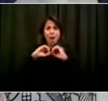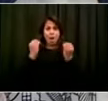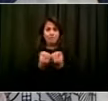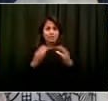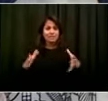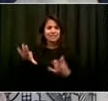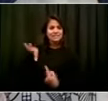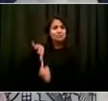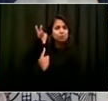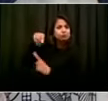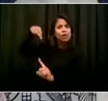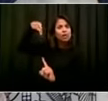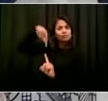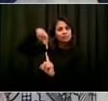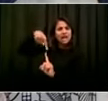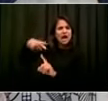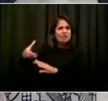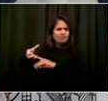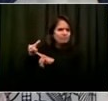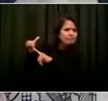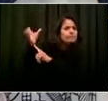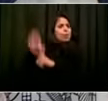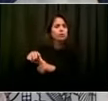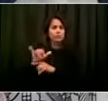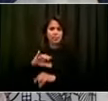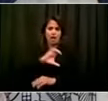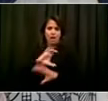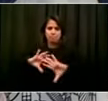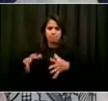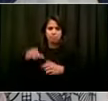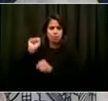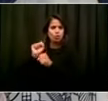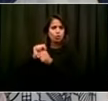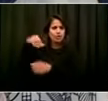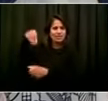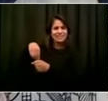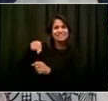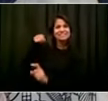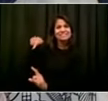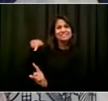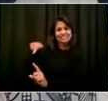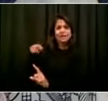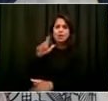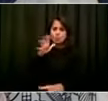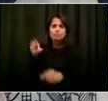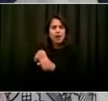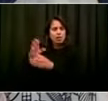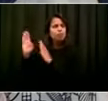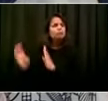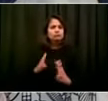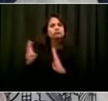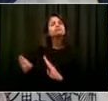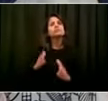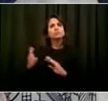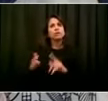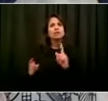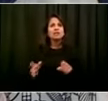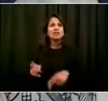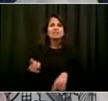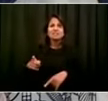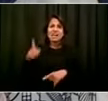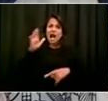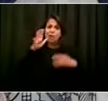last week, the average day was about 400 members of the NYPD, but that will keep increasing as we have to go into more zip